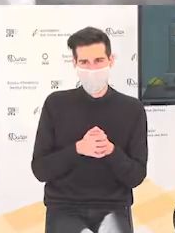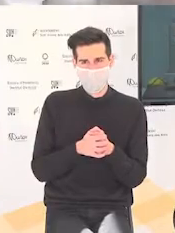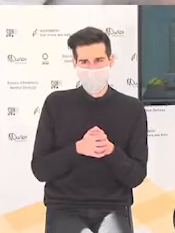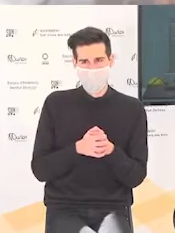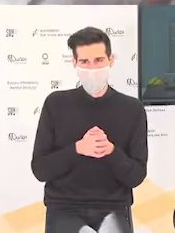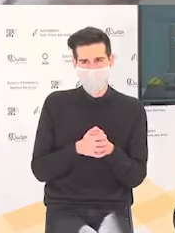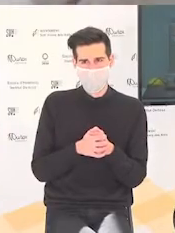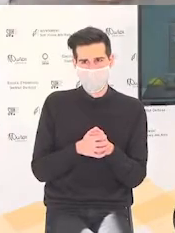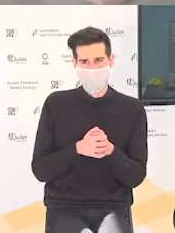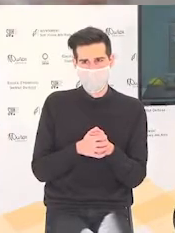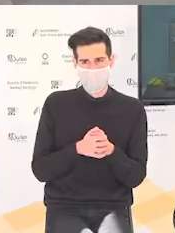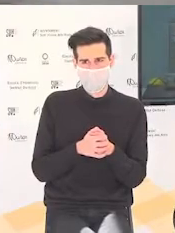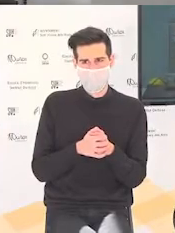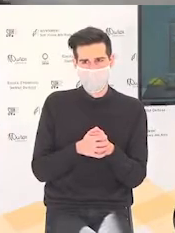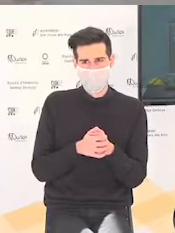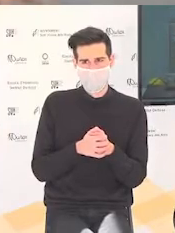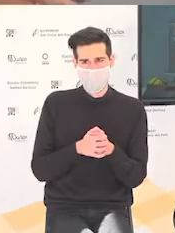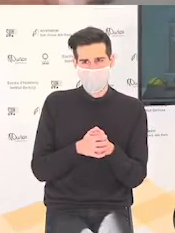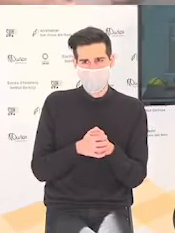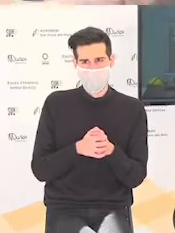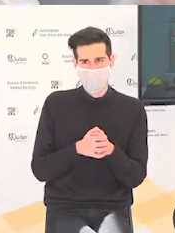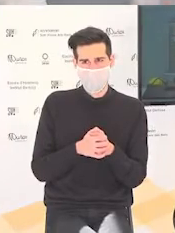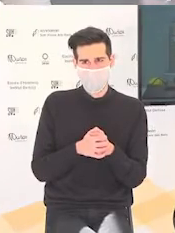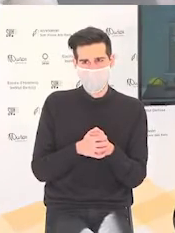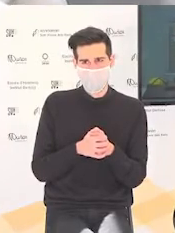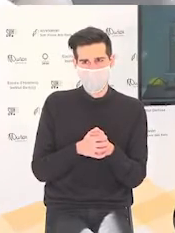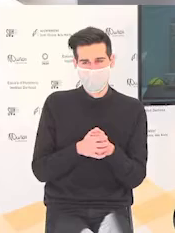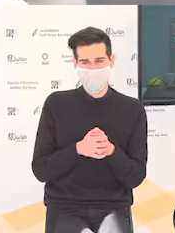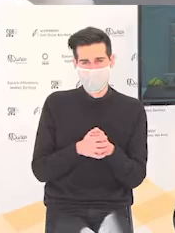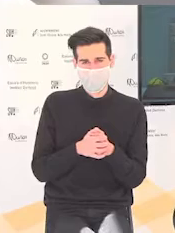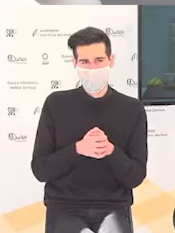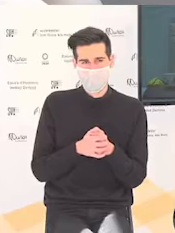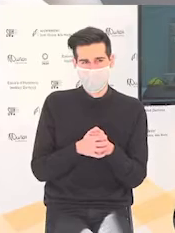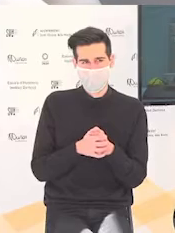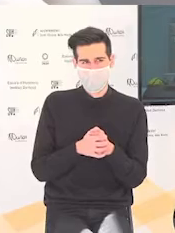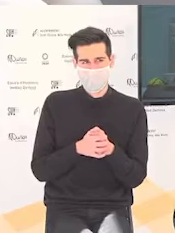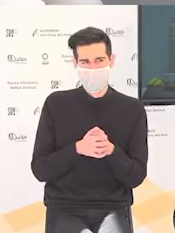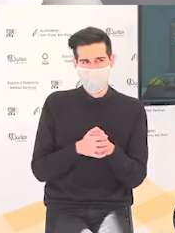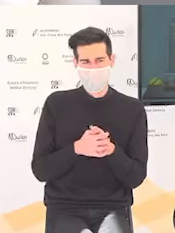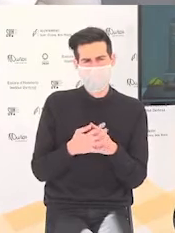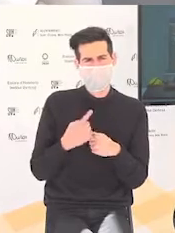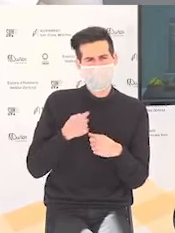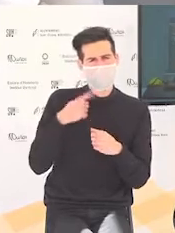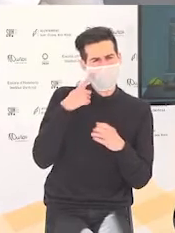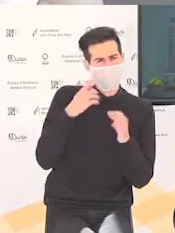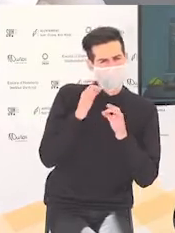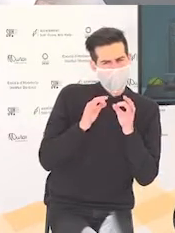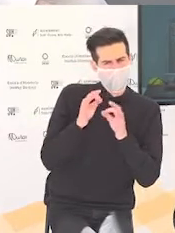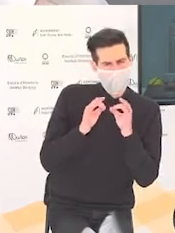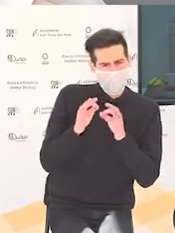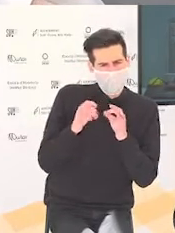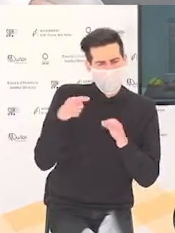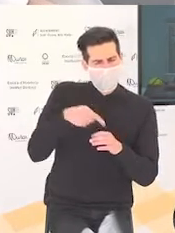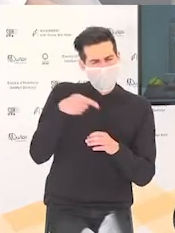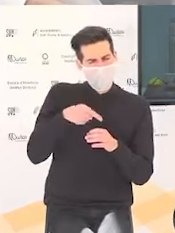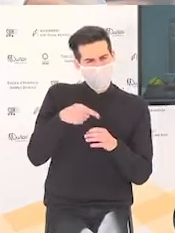This is what I mean by taking a risk, because it's hot. Me voy a arriesgar. ¿Qué quiero decir con ello? Que está muy caliente.